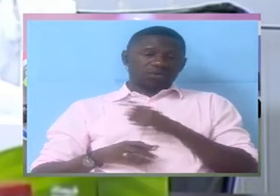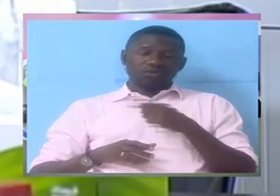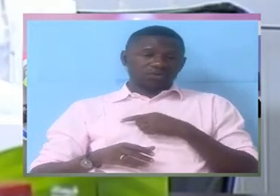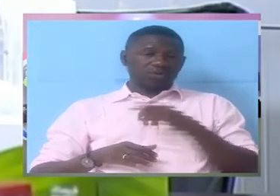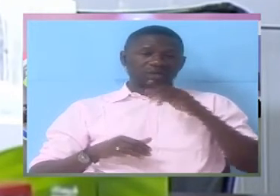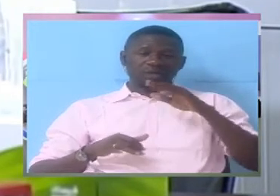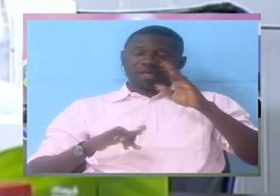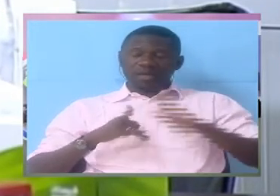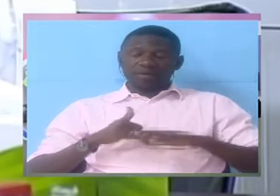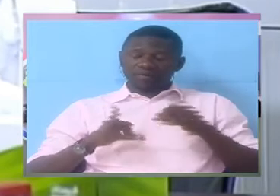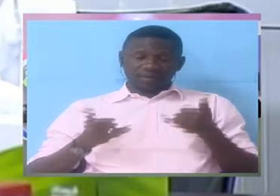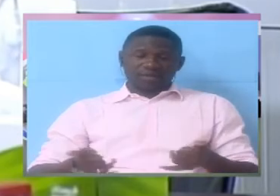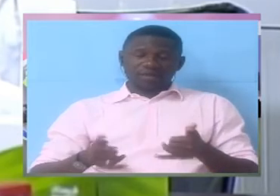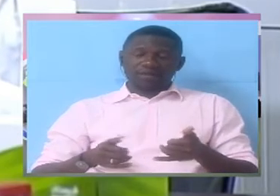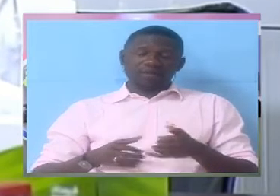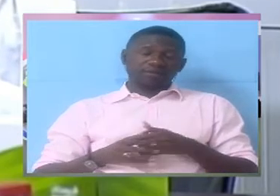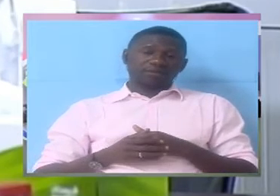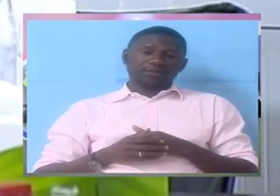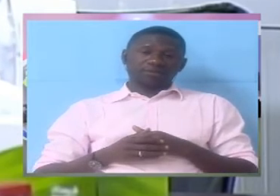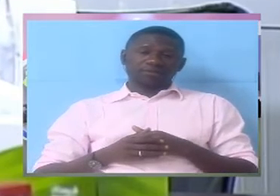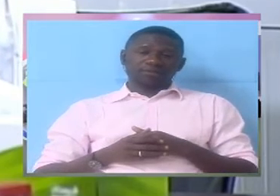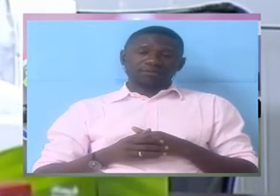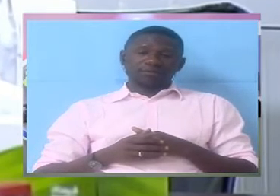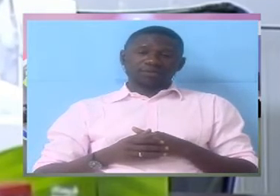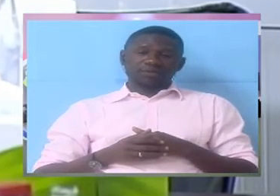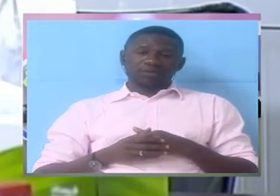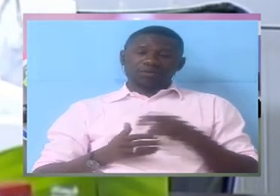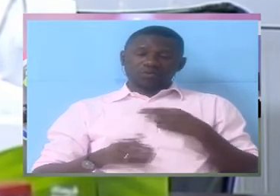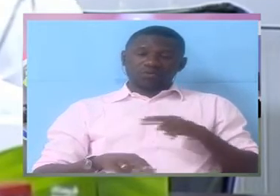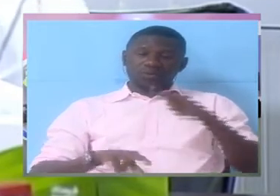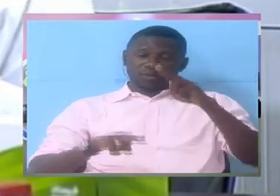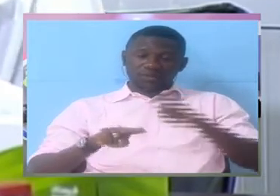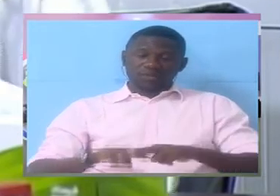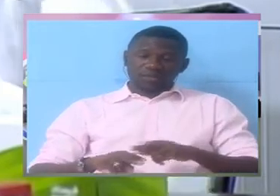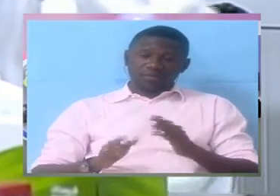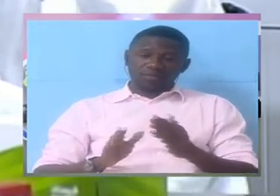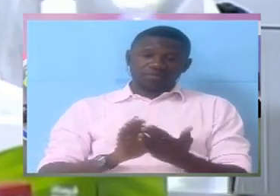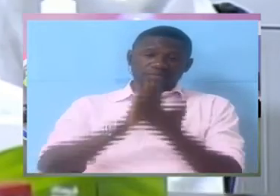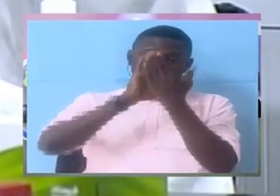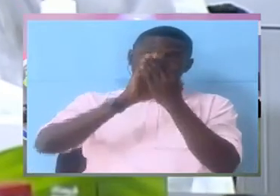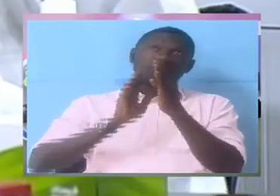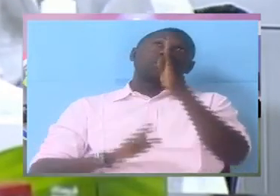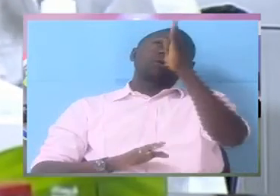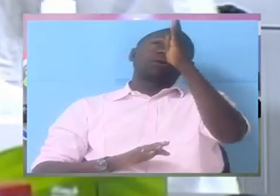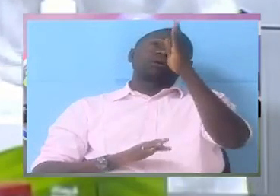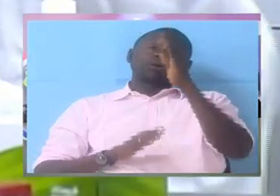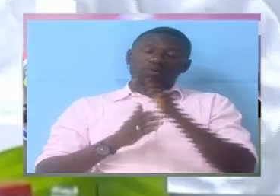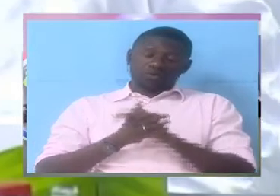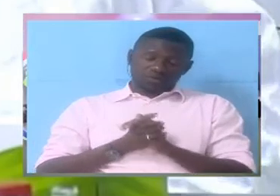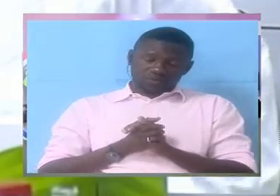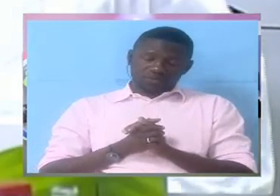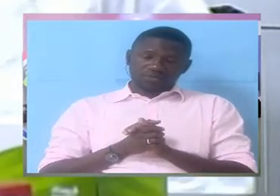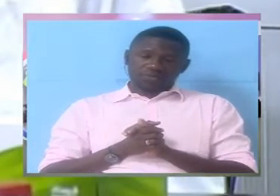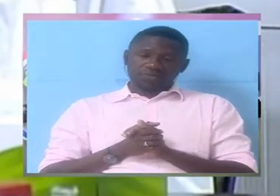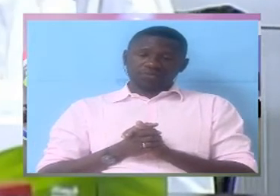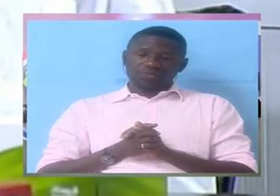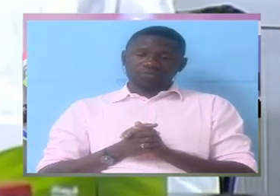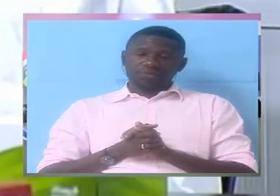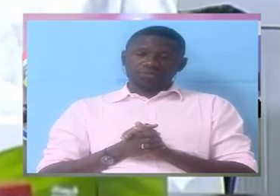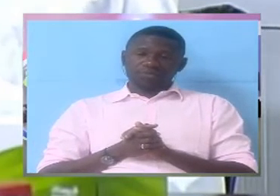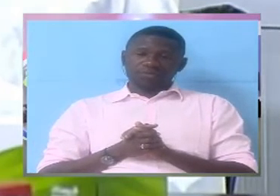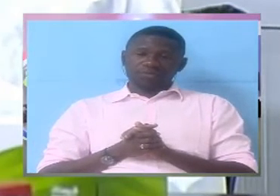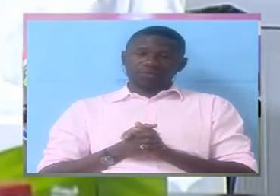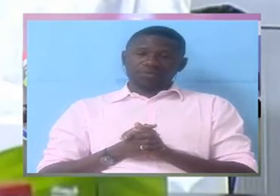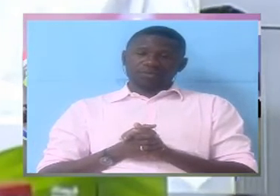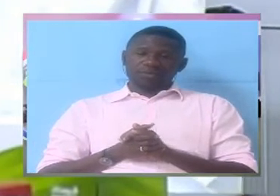we will not end up here mbesila masata la nyati li nyala we will one day face the almighty Allah afana